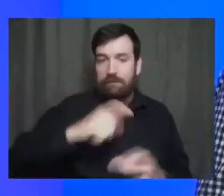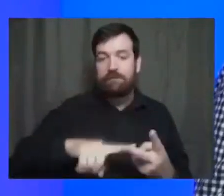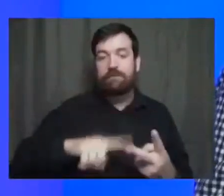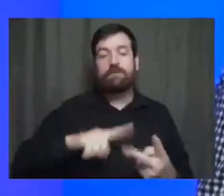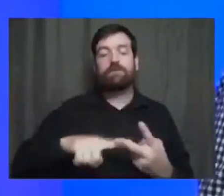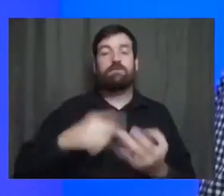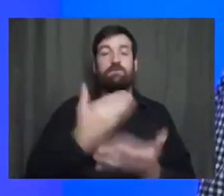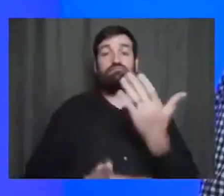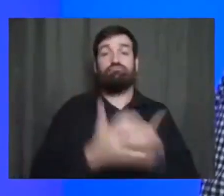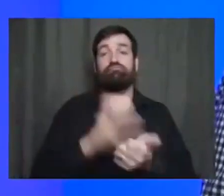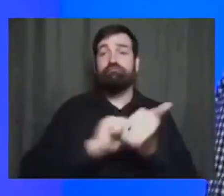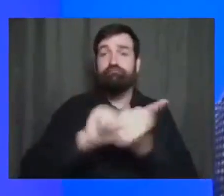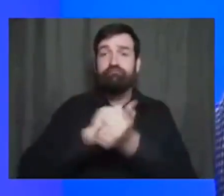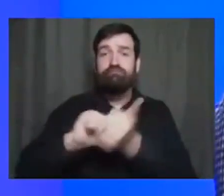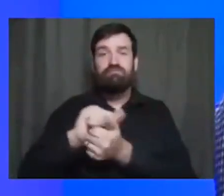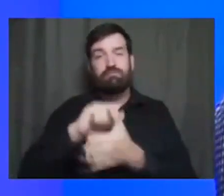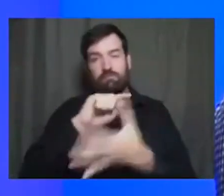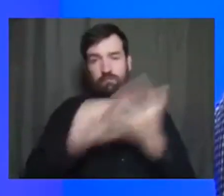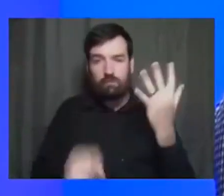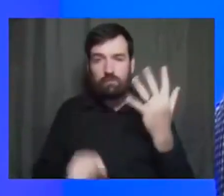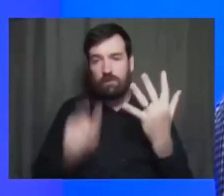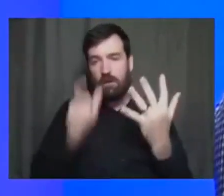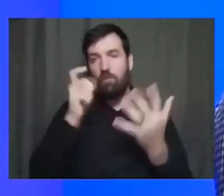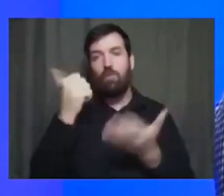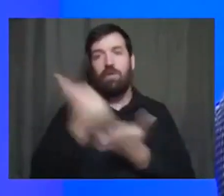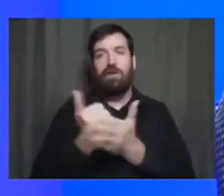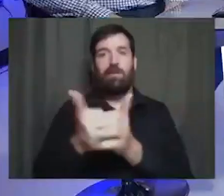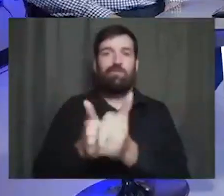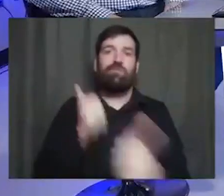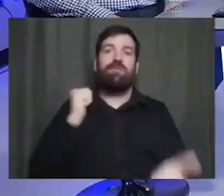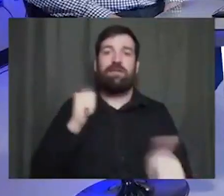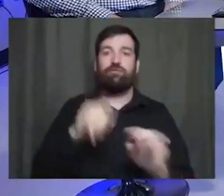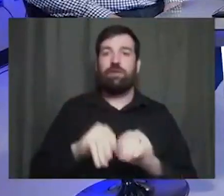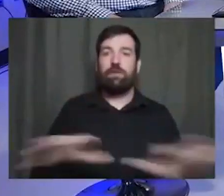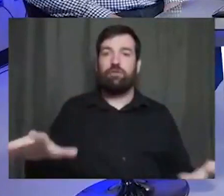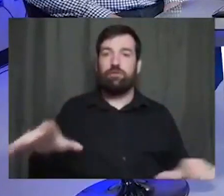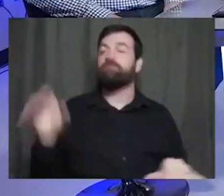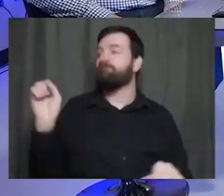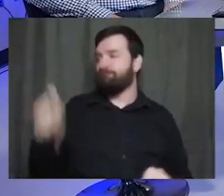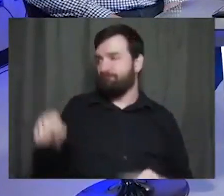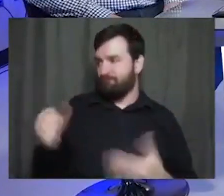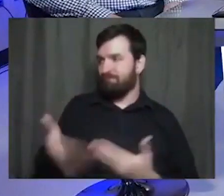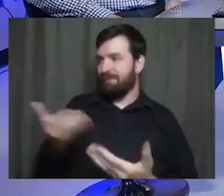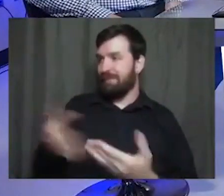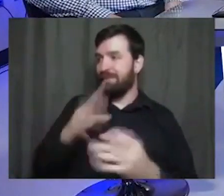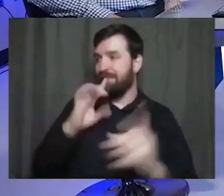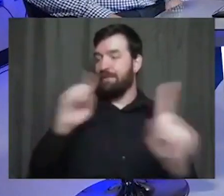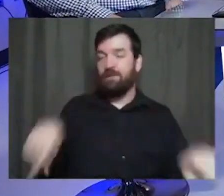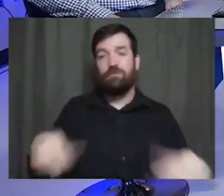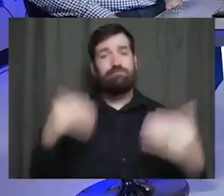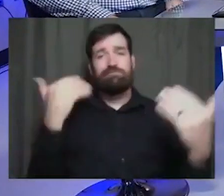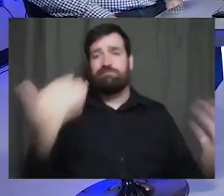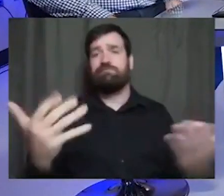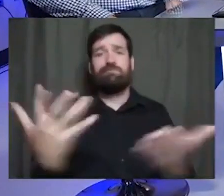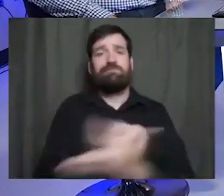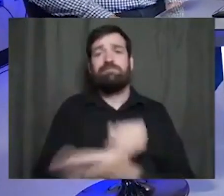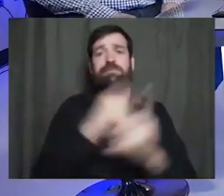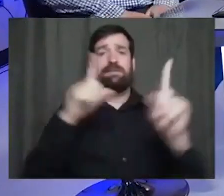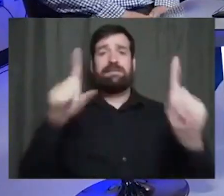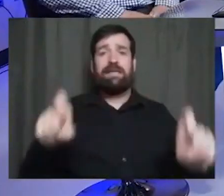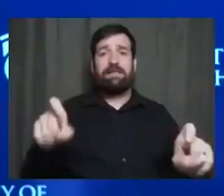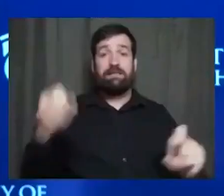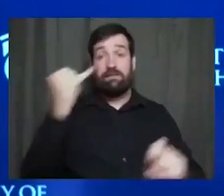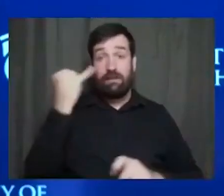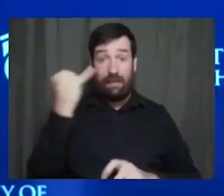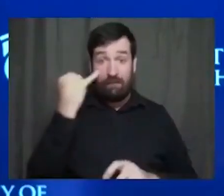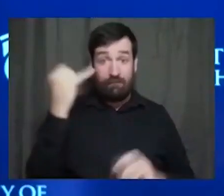sneeze, those things are going to help prevent transmission as well. Yeah, I think an easy answer is go get tested. And even if you are sick and ill, we have this